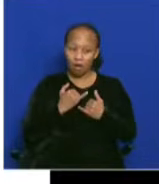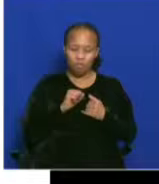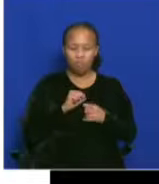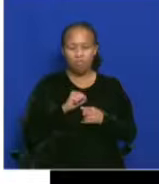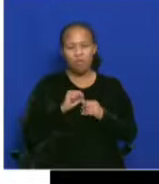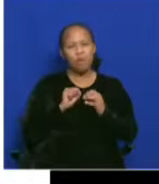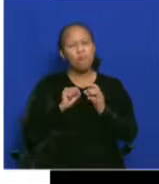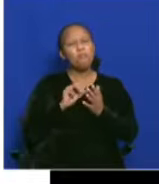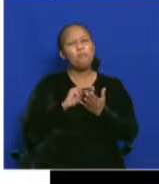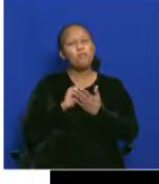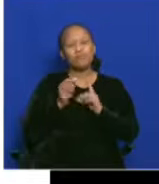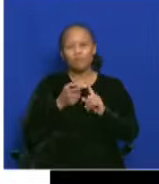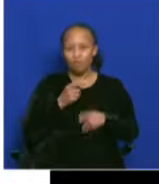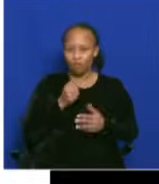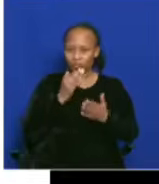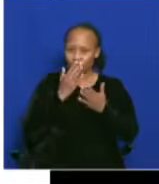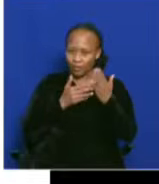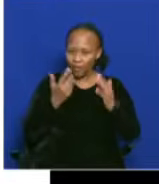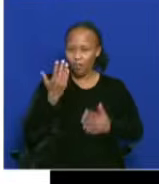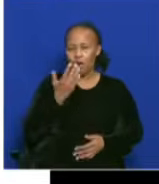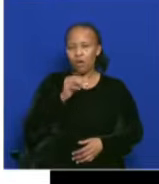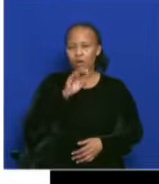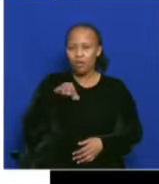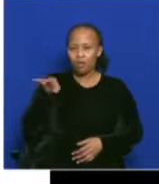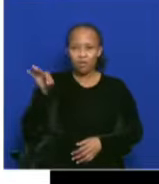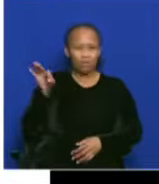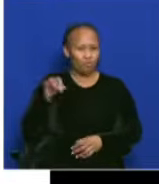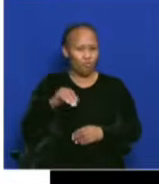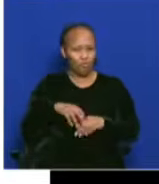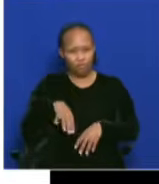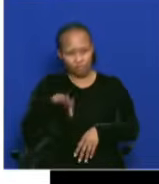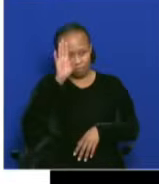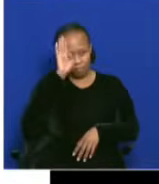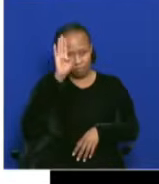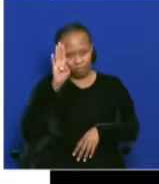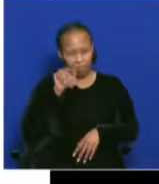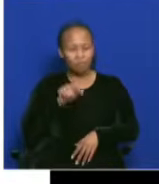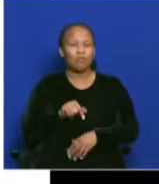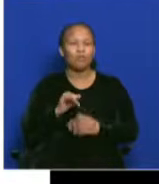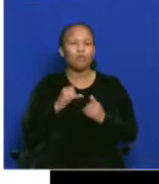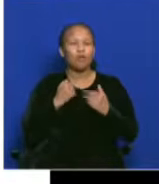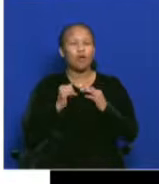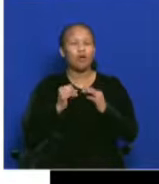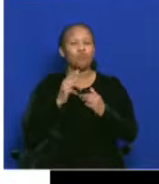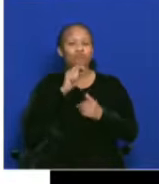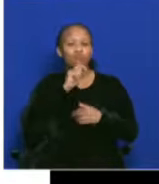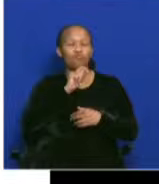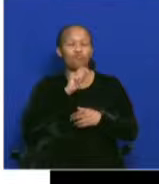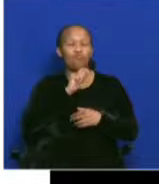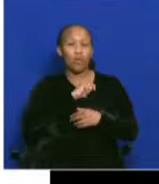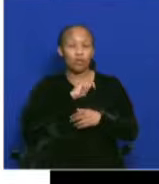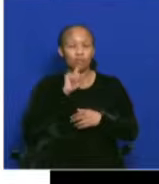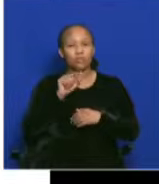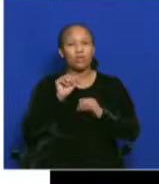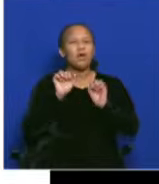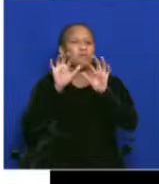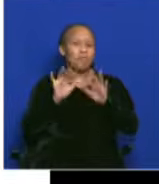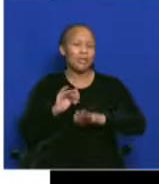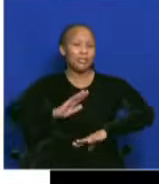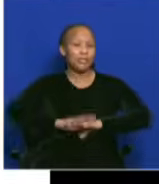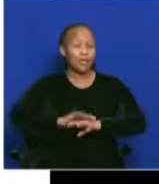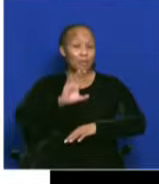"Hi Mo, Ramadan Mubarak. Trust you have had a blessed time. Did you know SA Police are selling